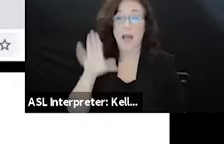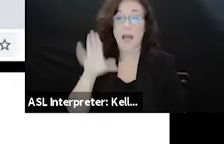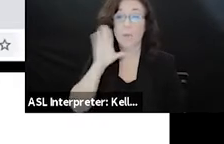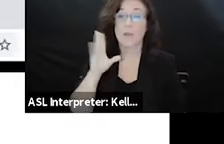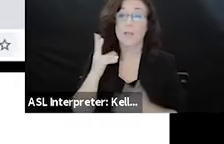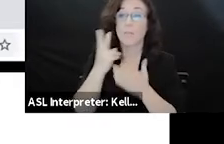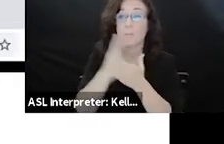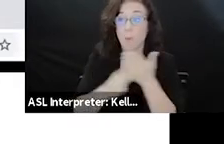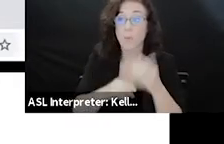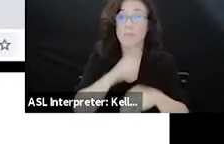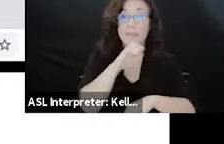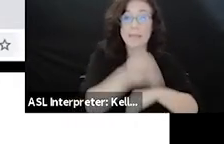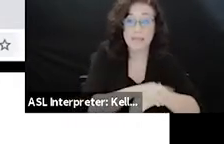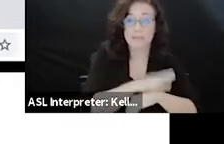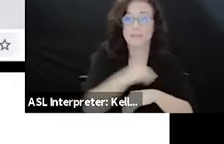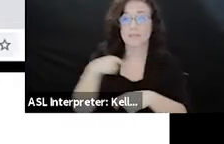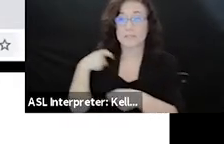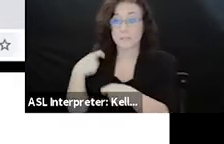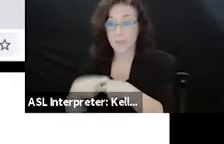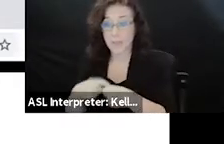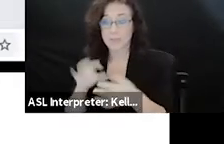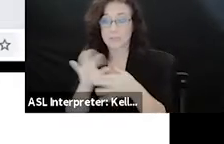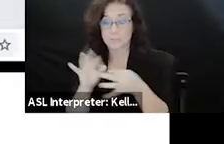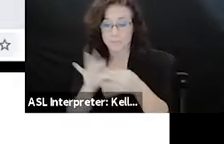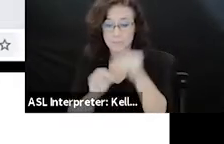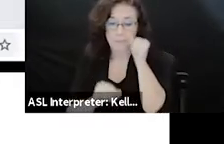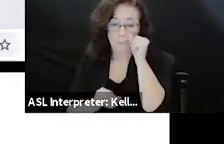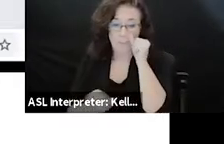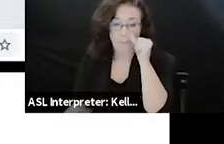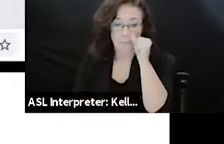spanish muy buenas nocheste